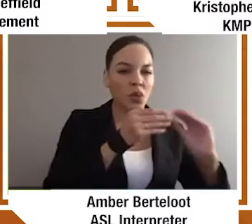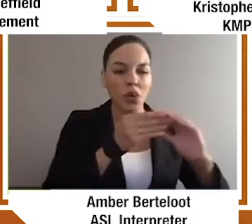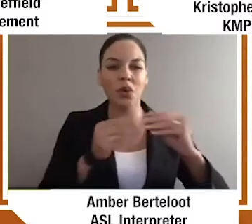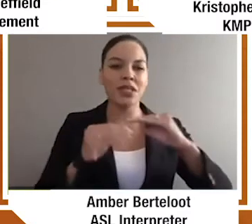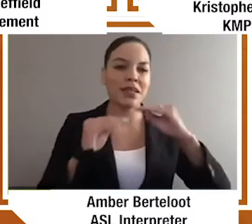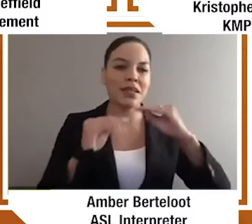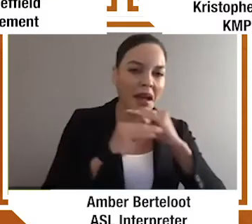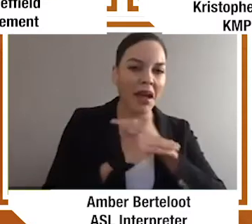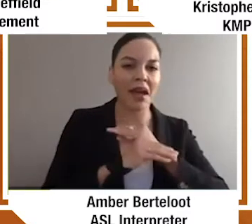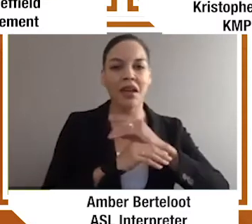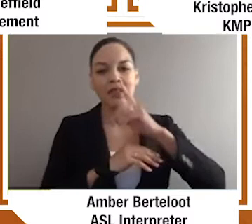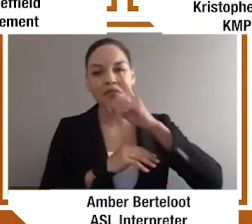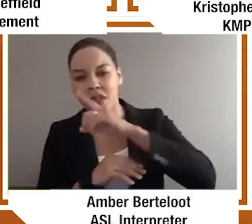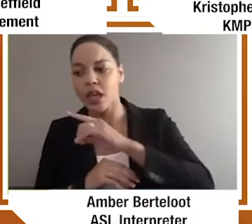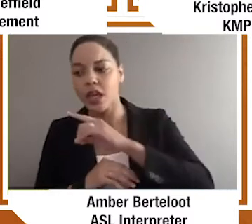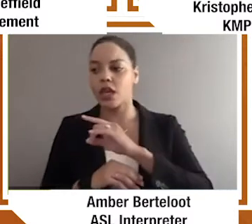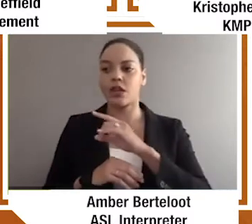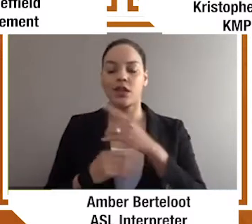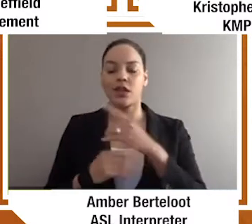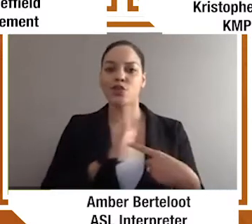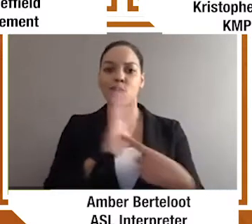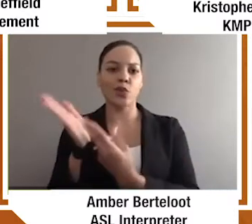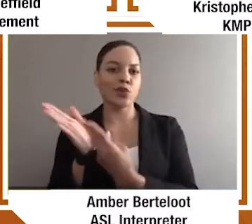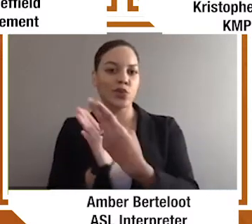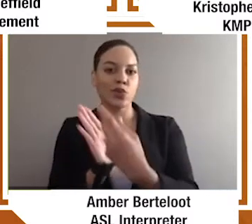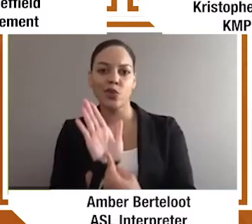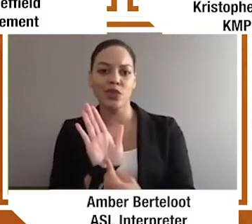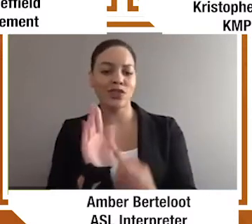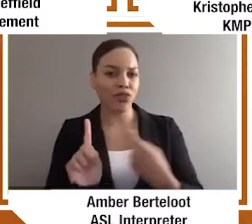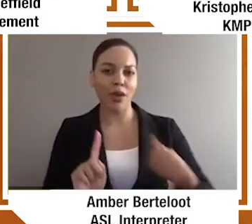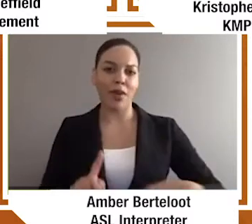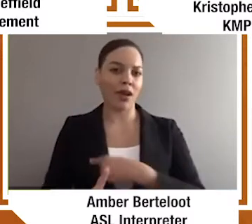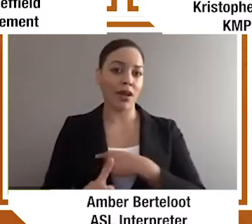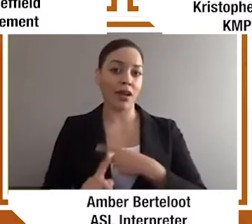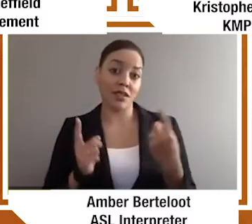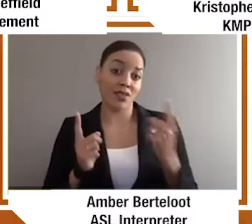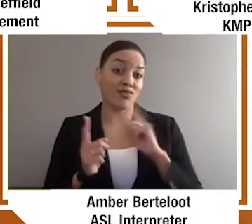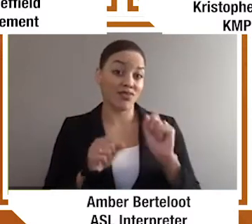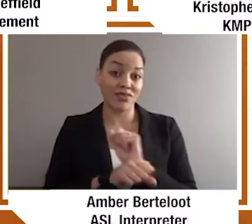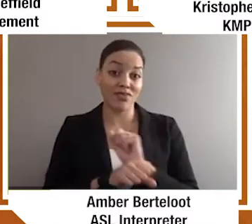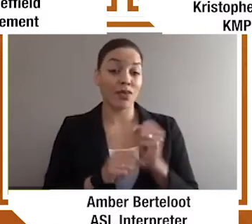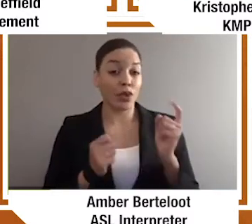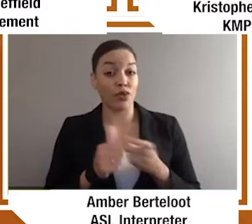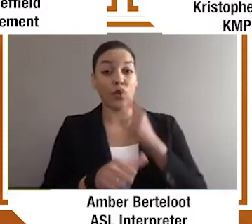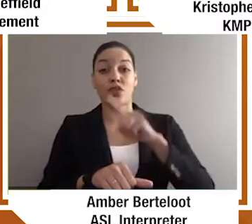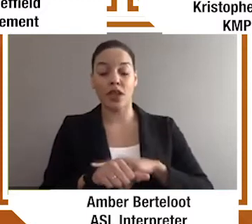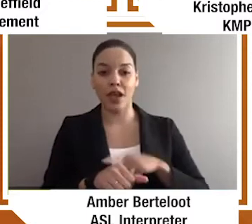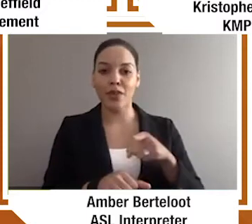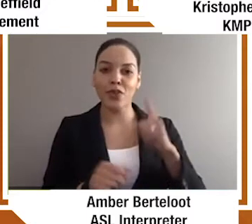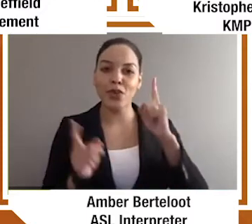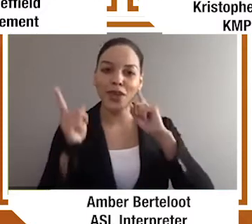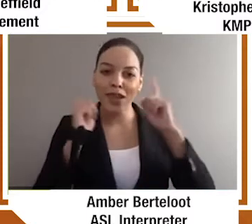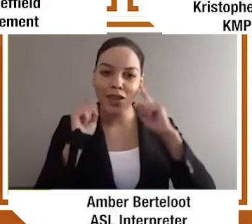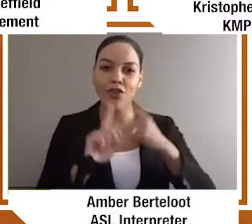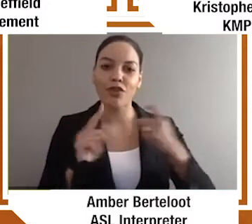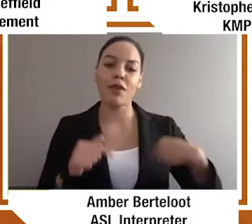This is from us. And actually, this is the first time you hear from us in this